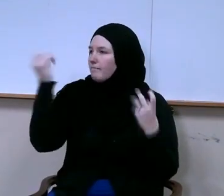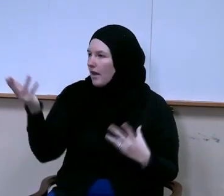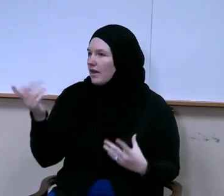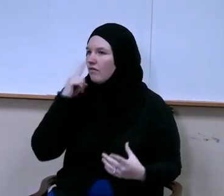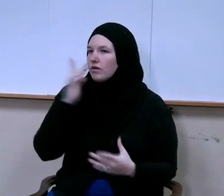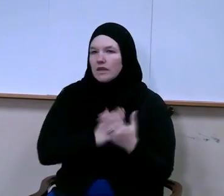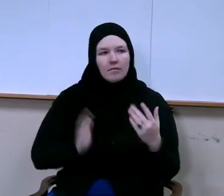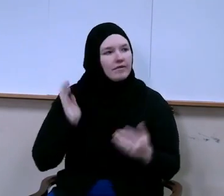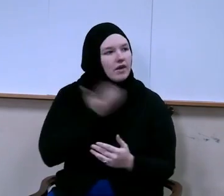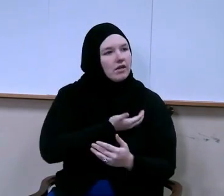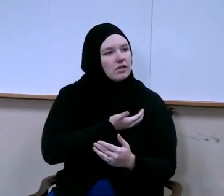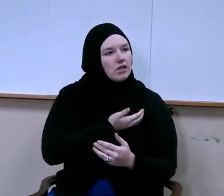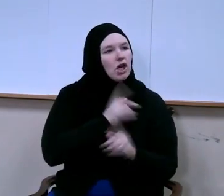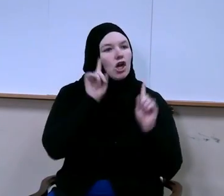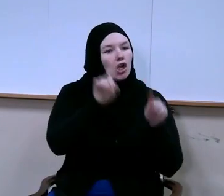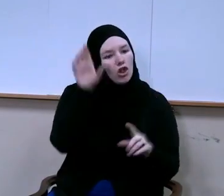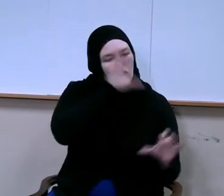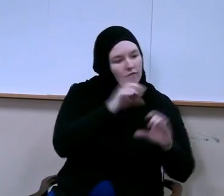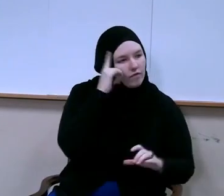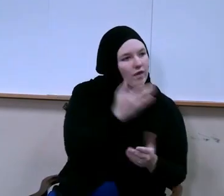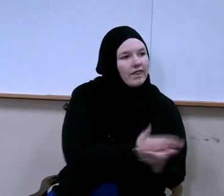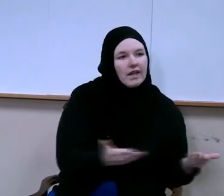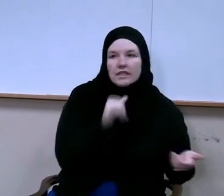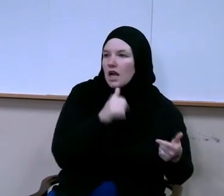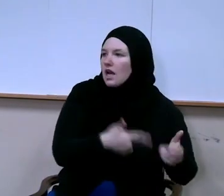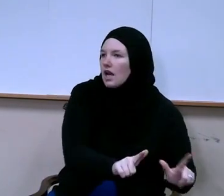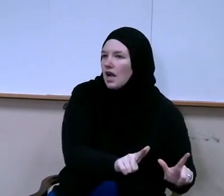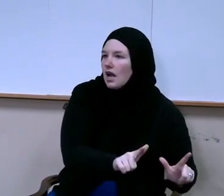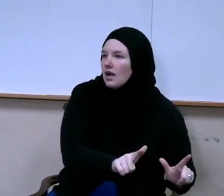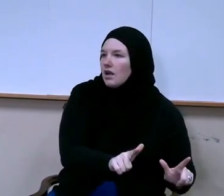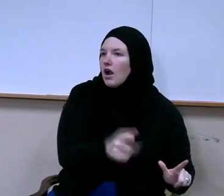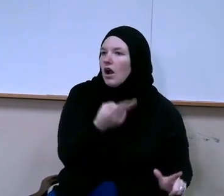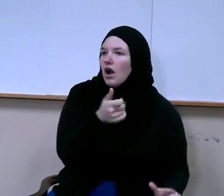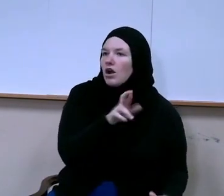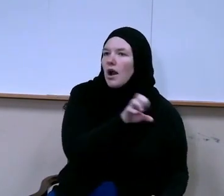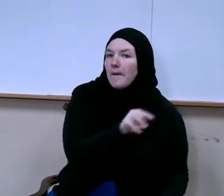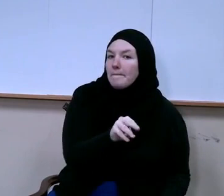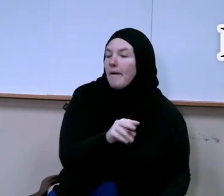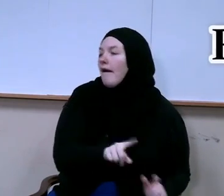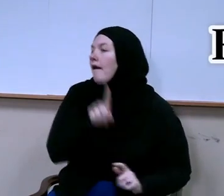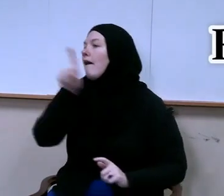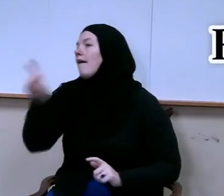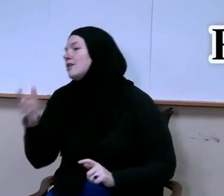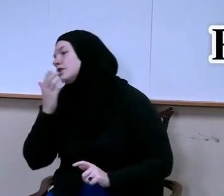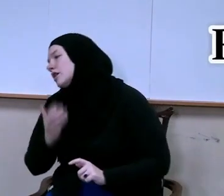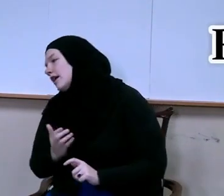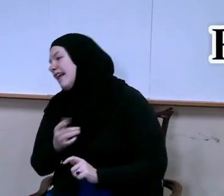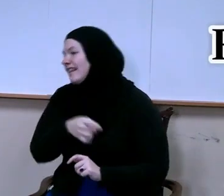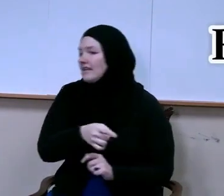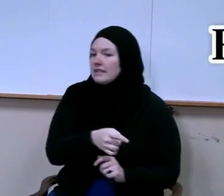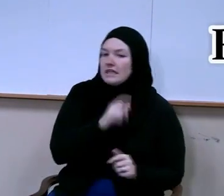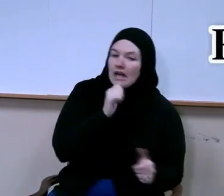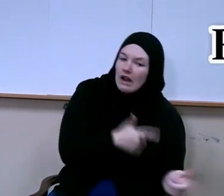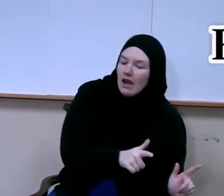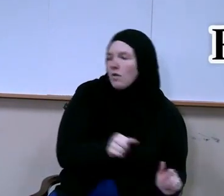many or some of us, go to find what is haram, and then they come and ask, Sheikh, is this haram or